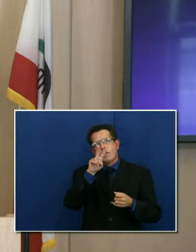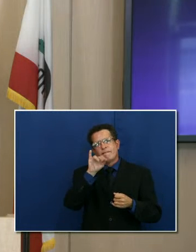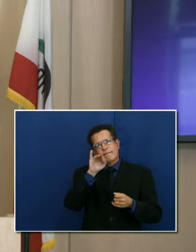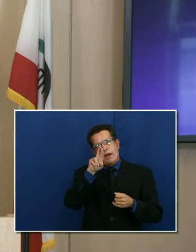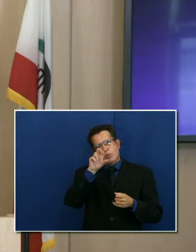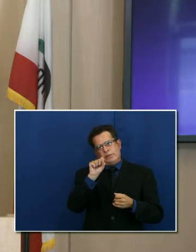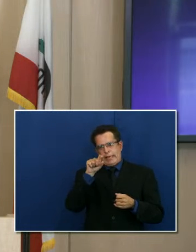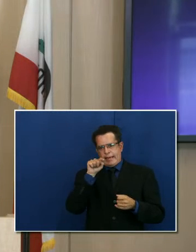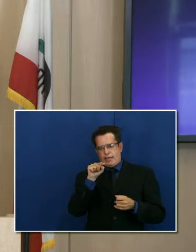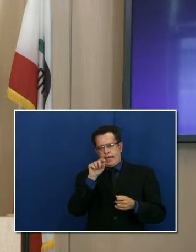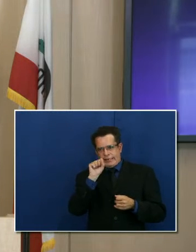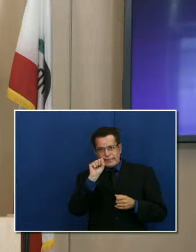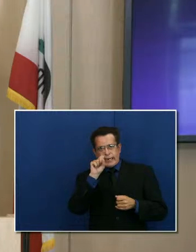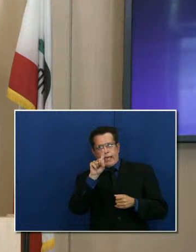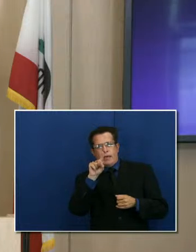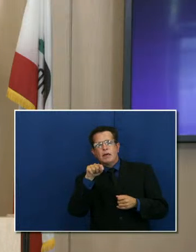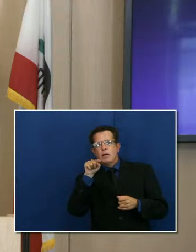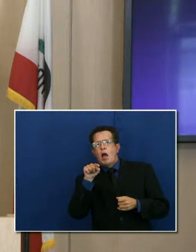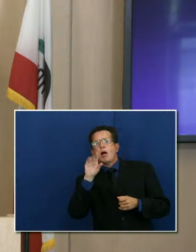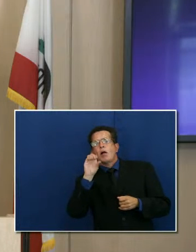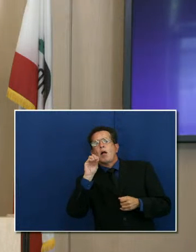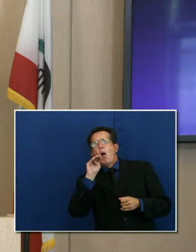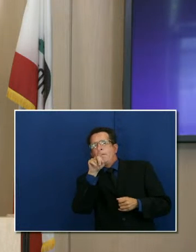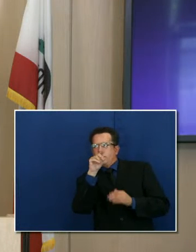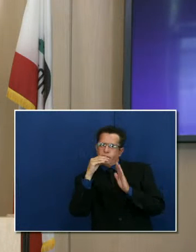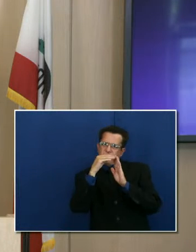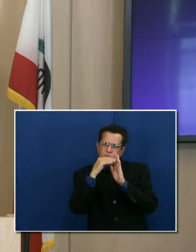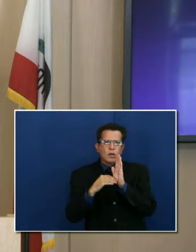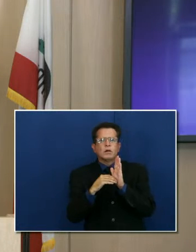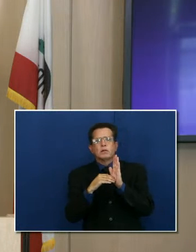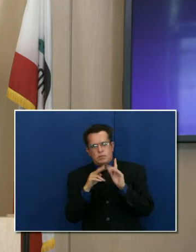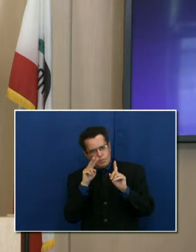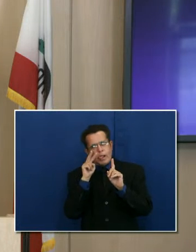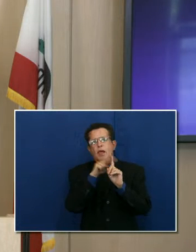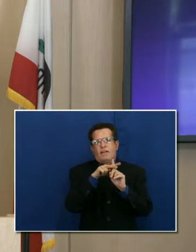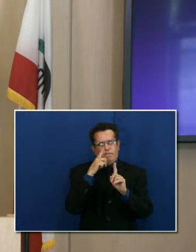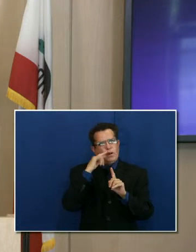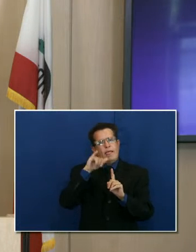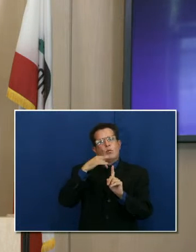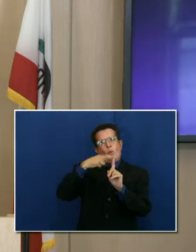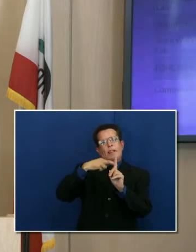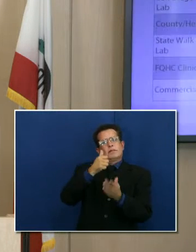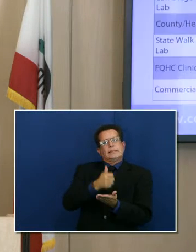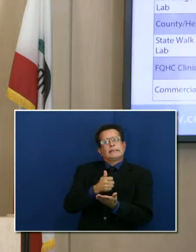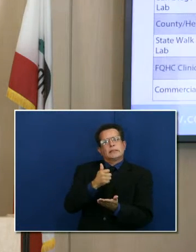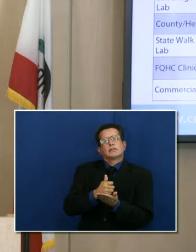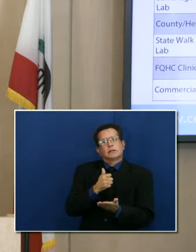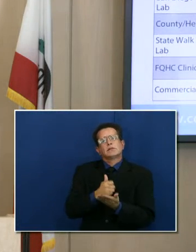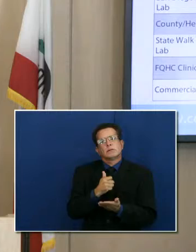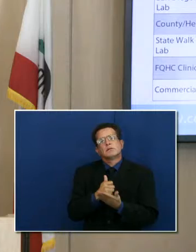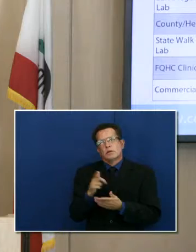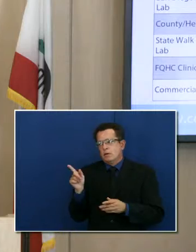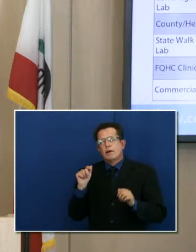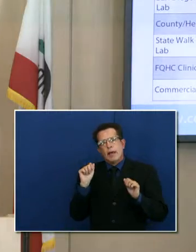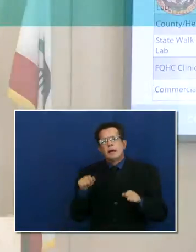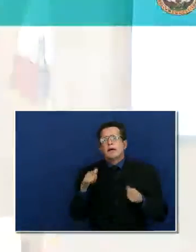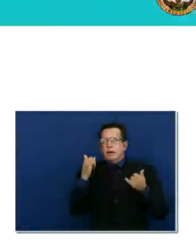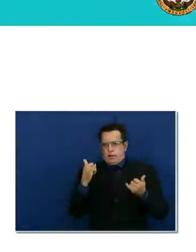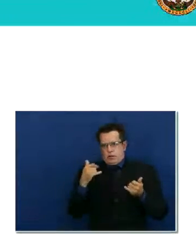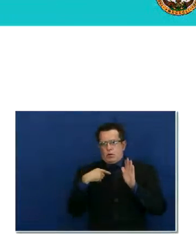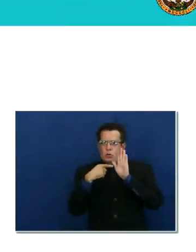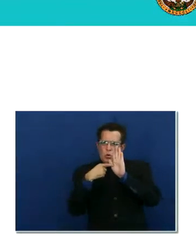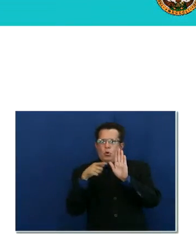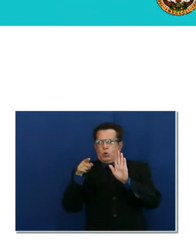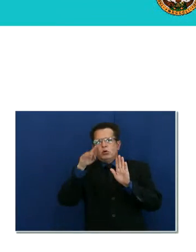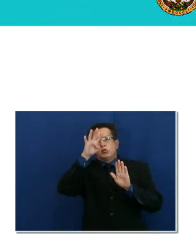coronavirus-sd.com and sign up for the rental assistance that is available. With that, let's jump into our charts for today. We'll start right here. We've had a